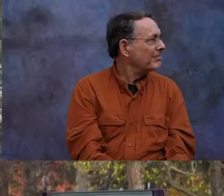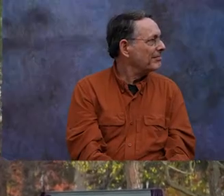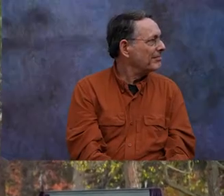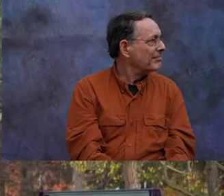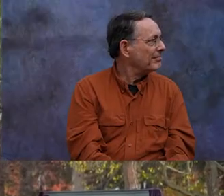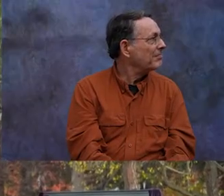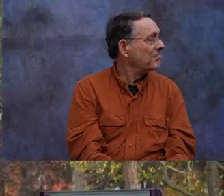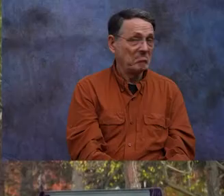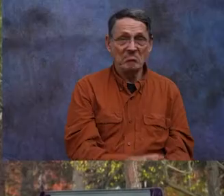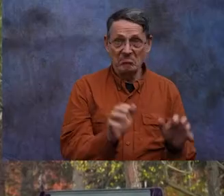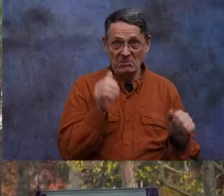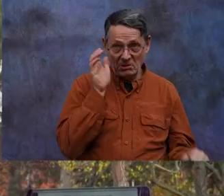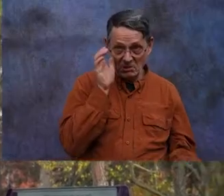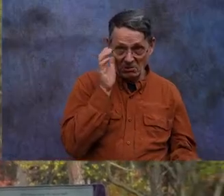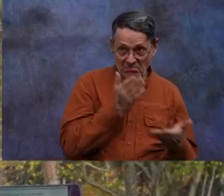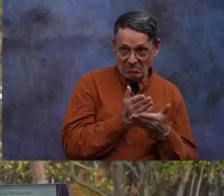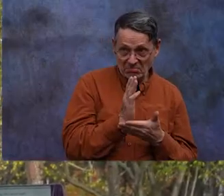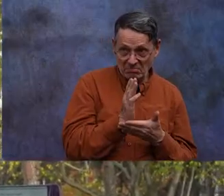Rolly. Can you hear me?